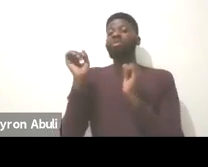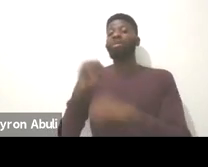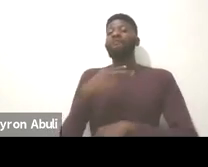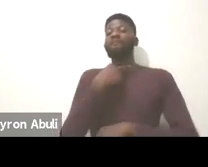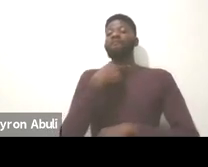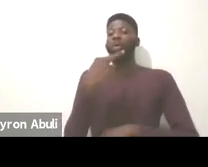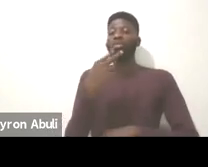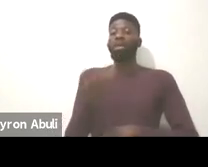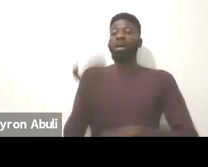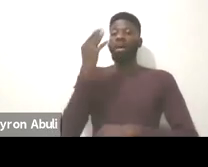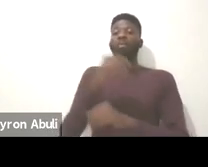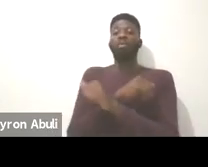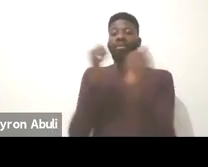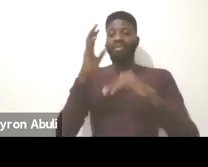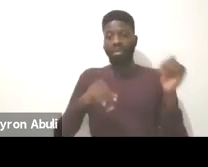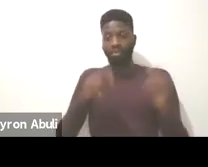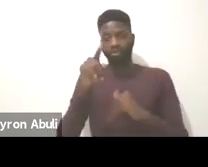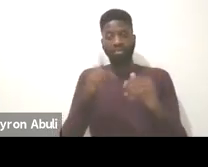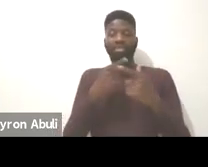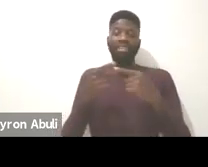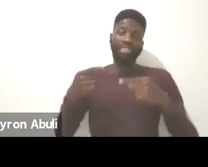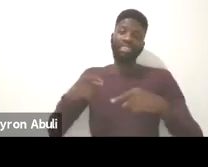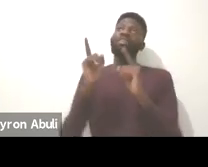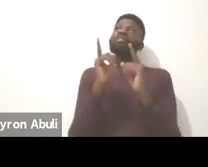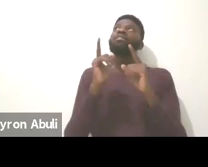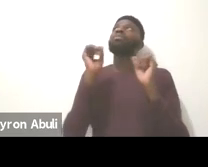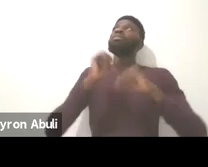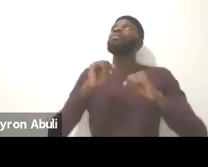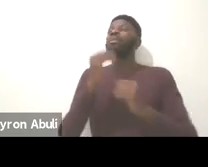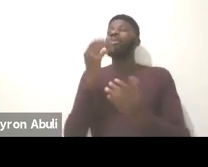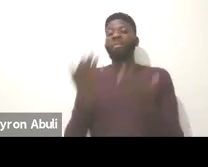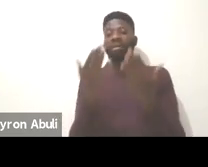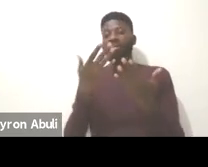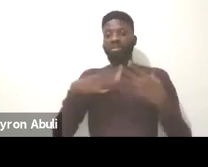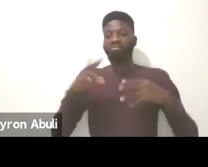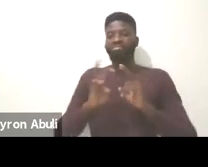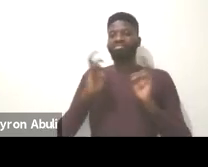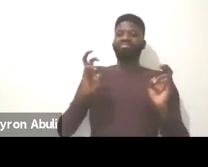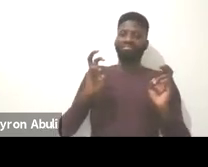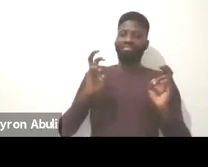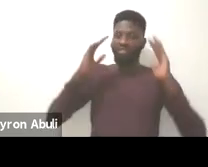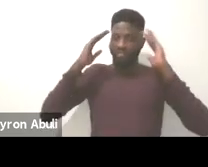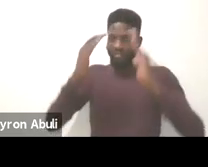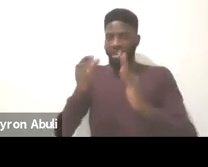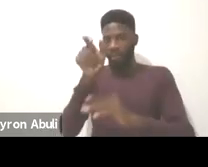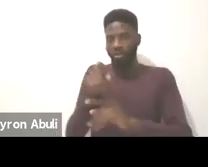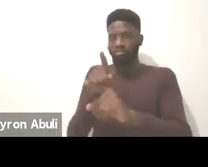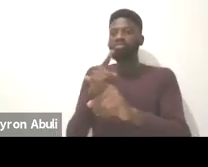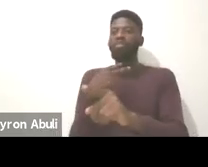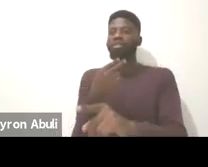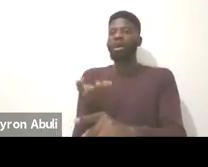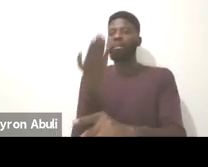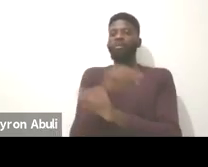out louder than you are, then you find yourself, the panelists will pay more attention to that person as opposed to